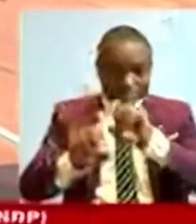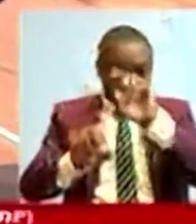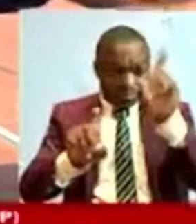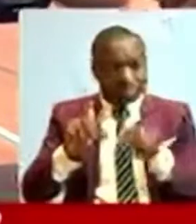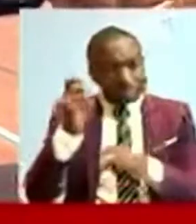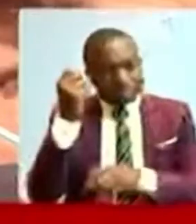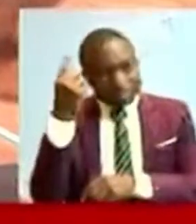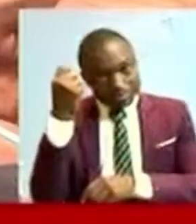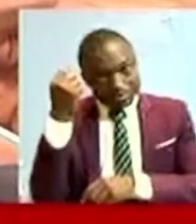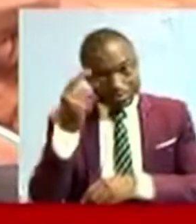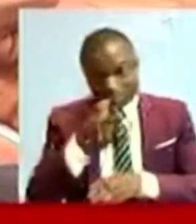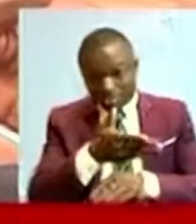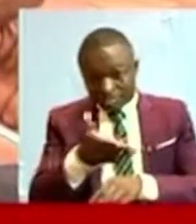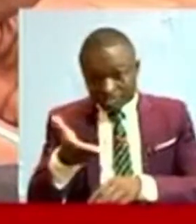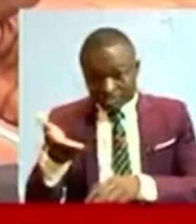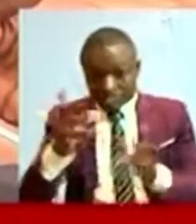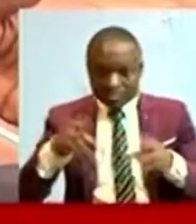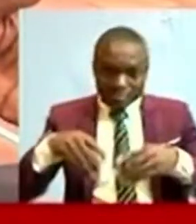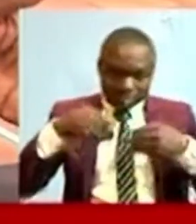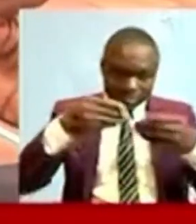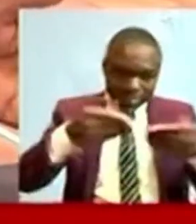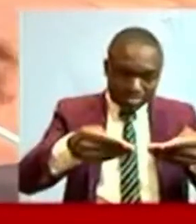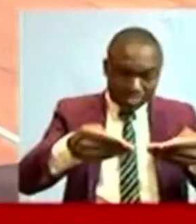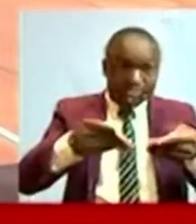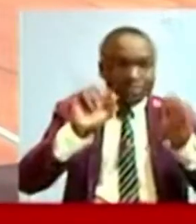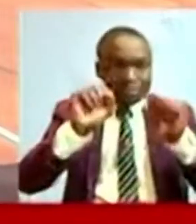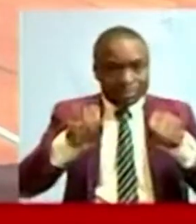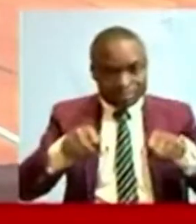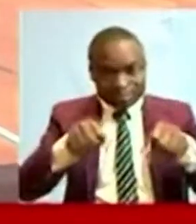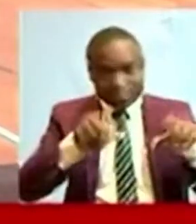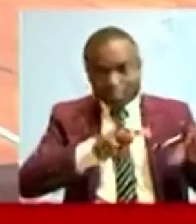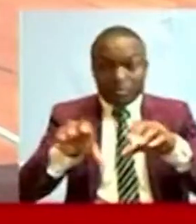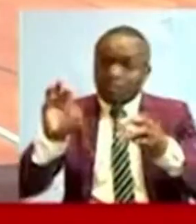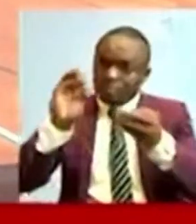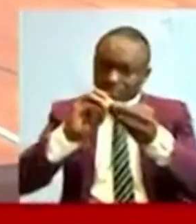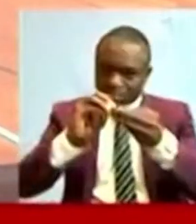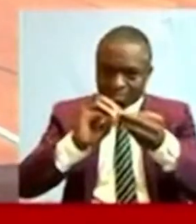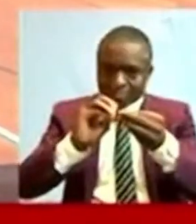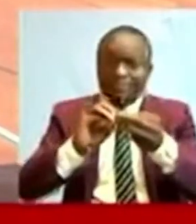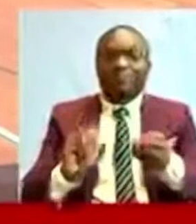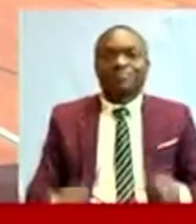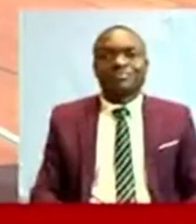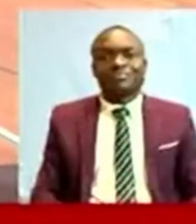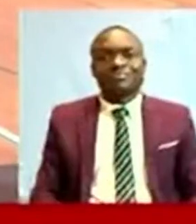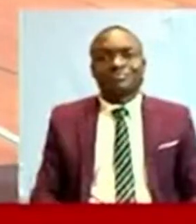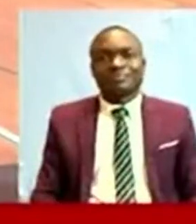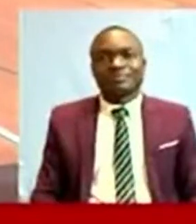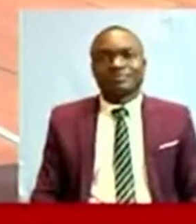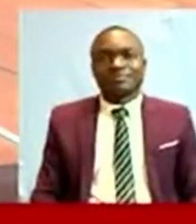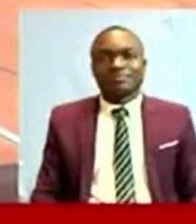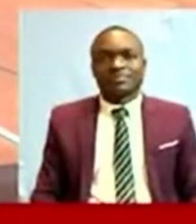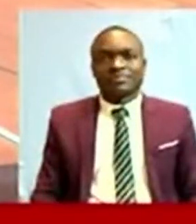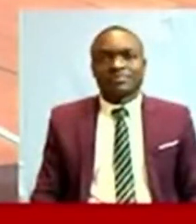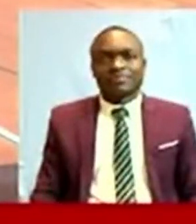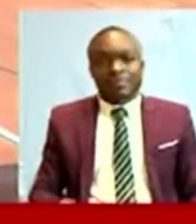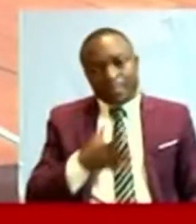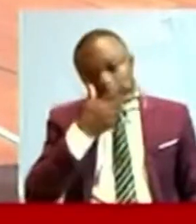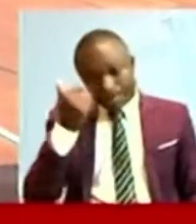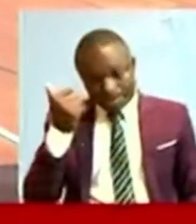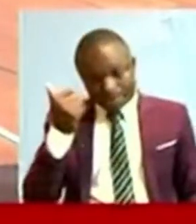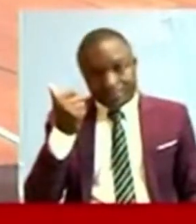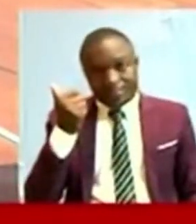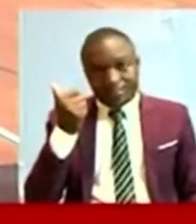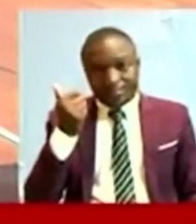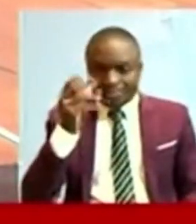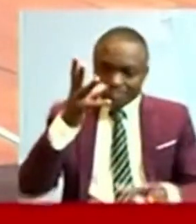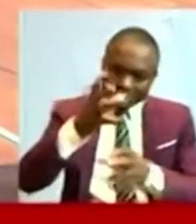are the ones which were given. Can you do more so that we at least we are able to